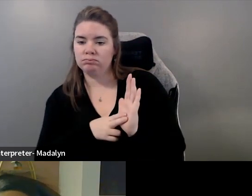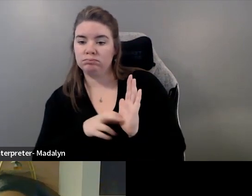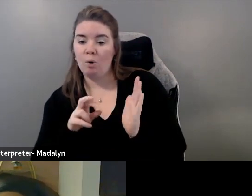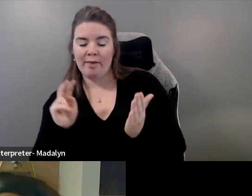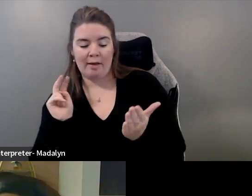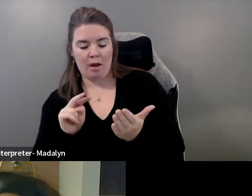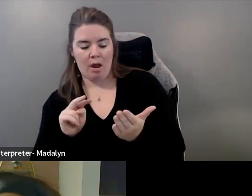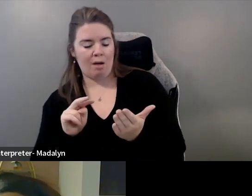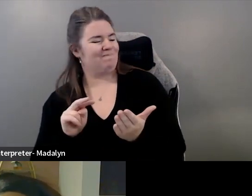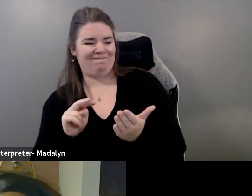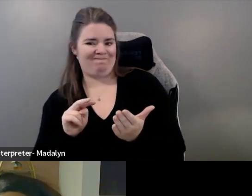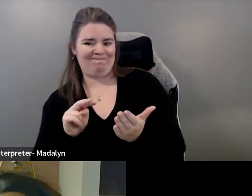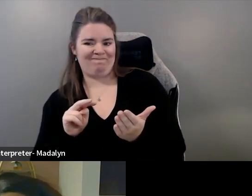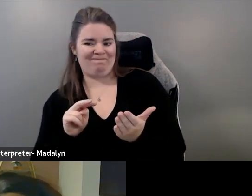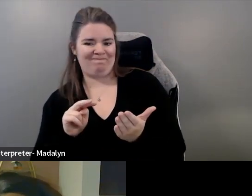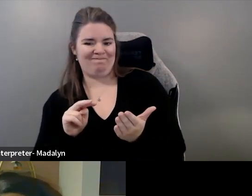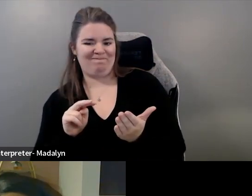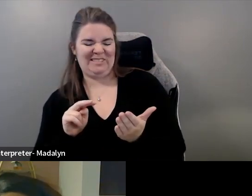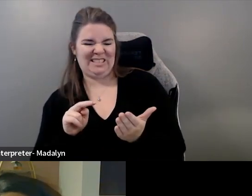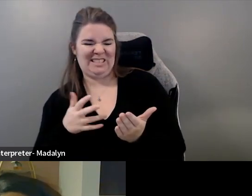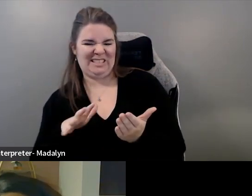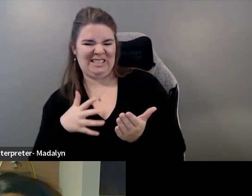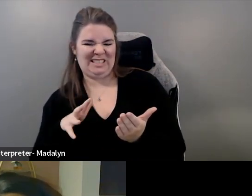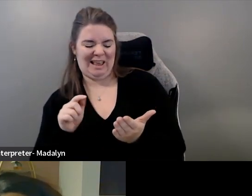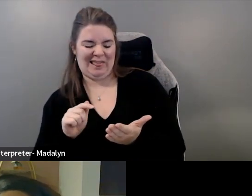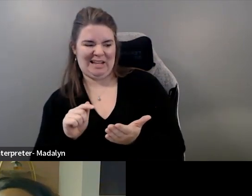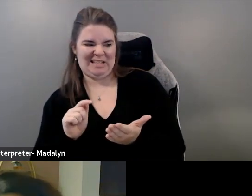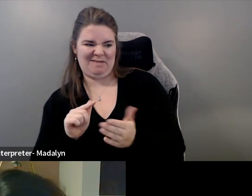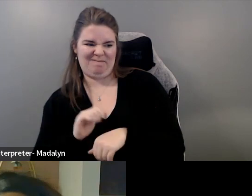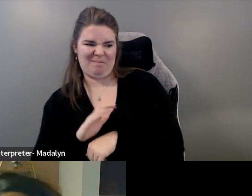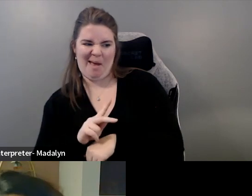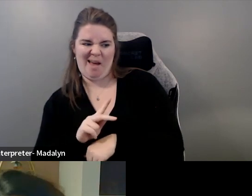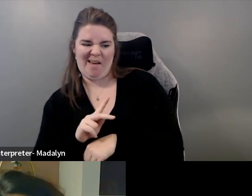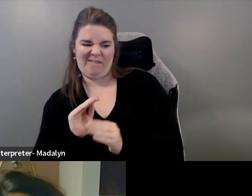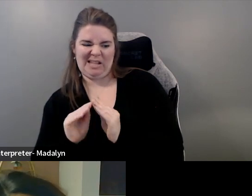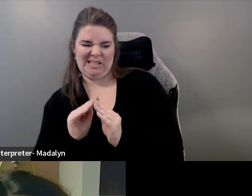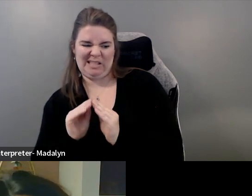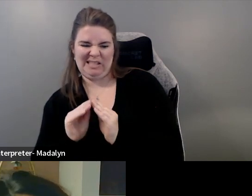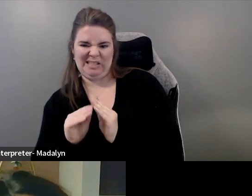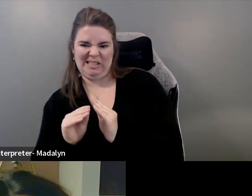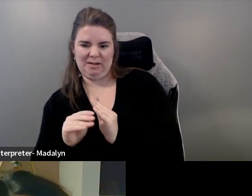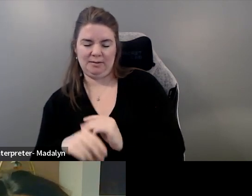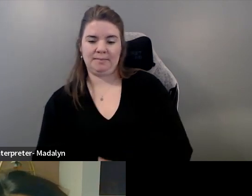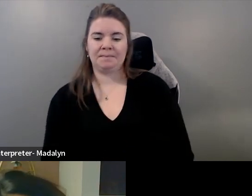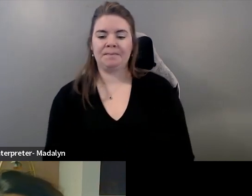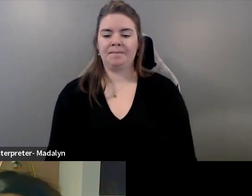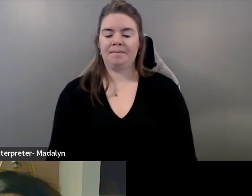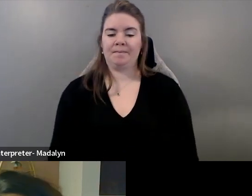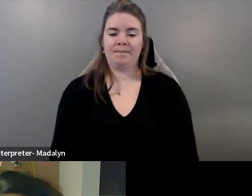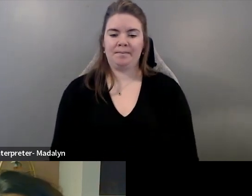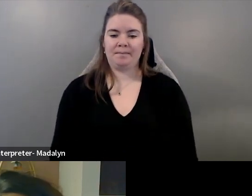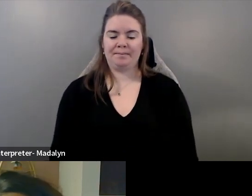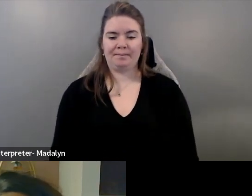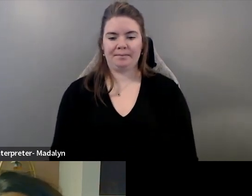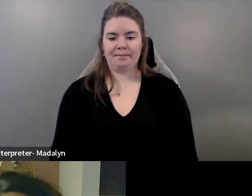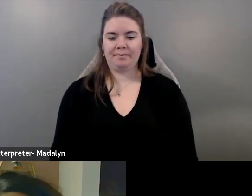say, not sure about this bit here, we're going to send it back and you have to fix this. So a lot